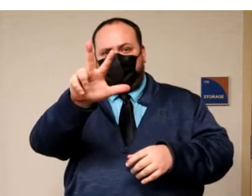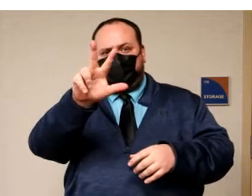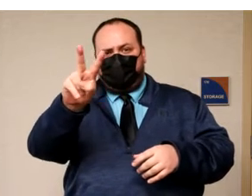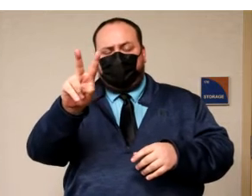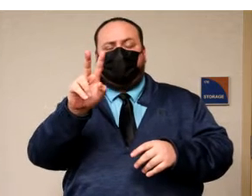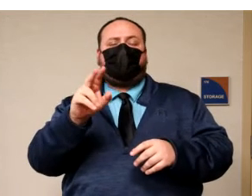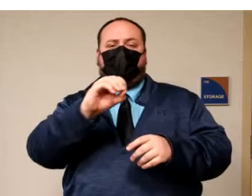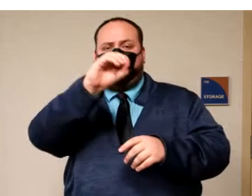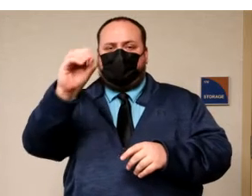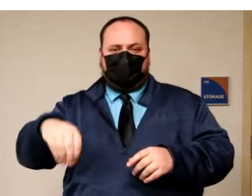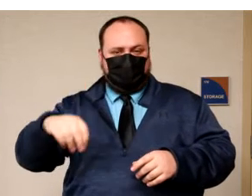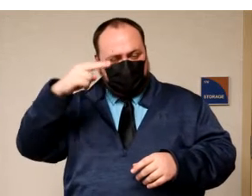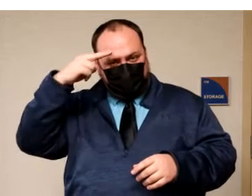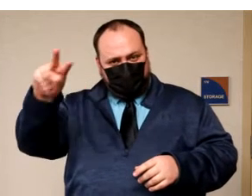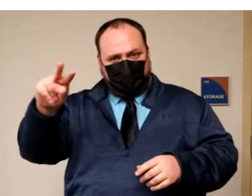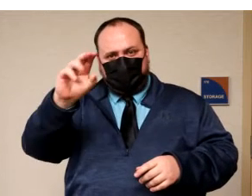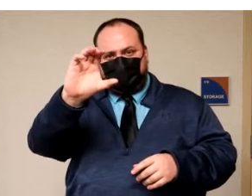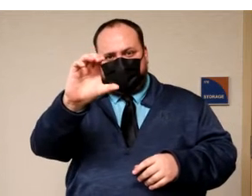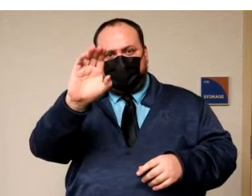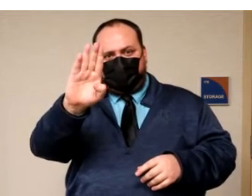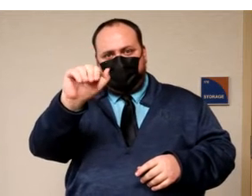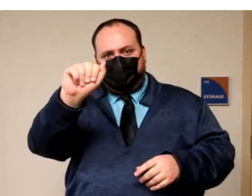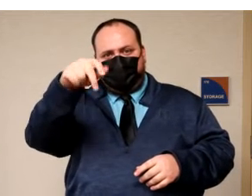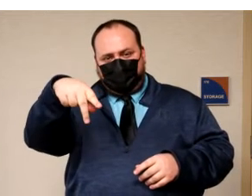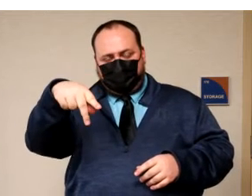Hispanic CVAP.